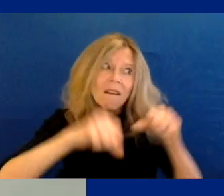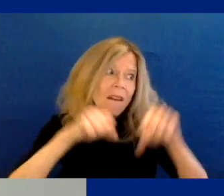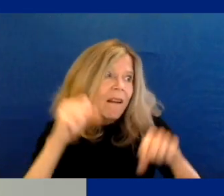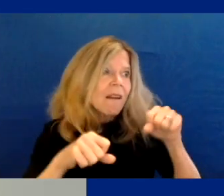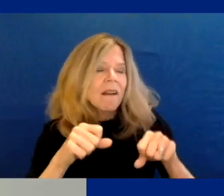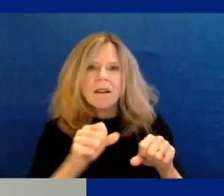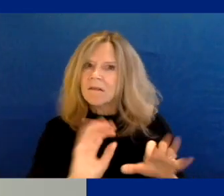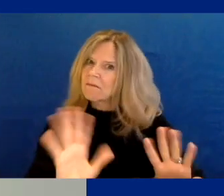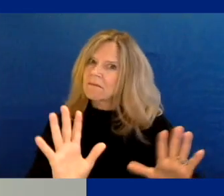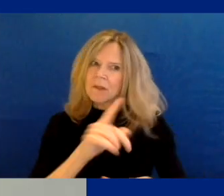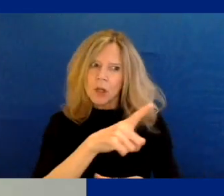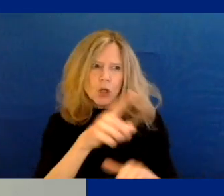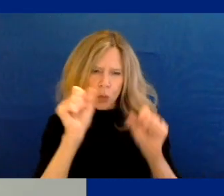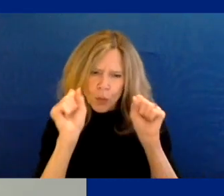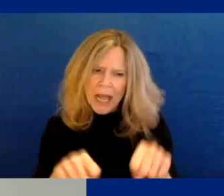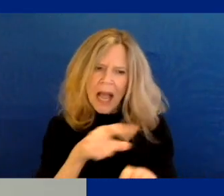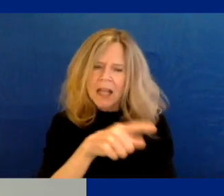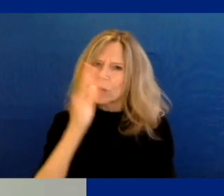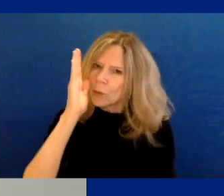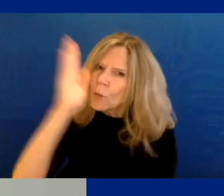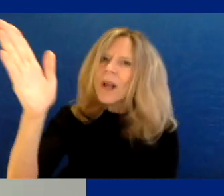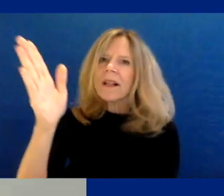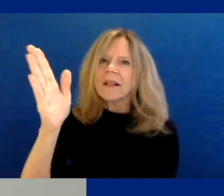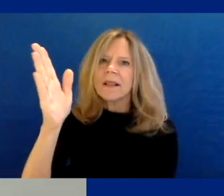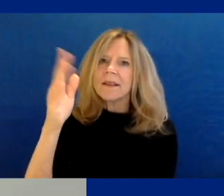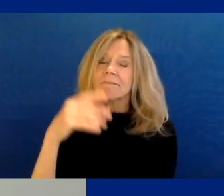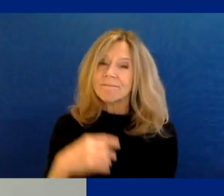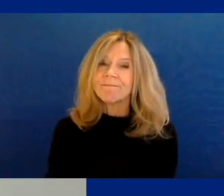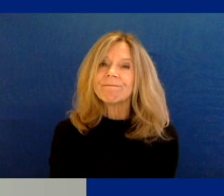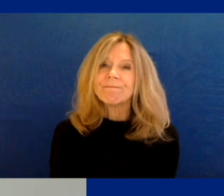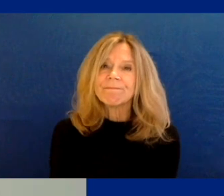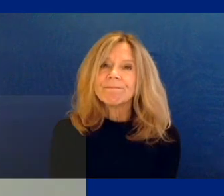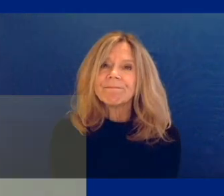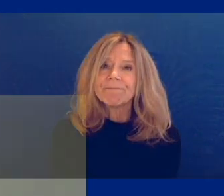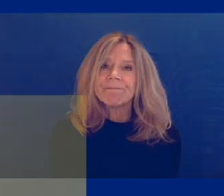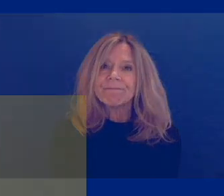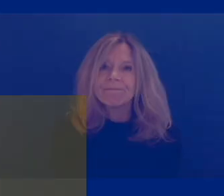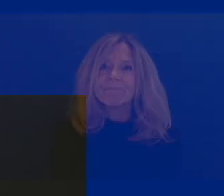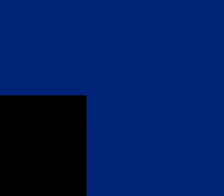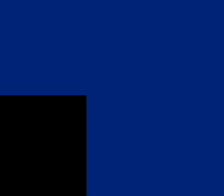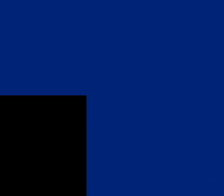I was younger was, it's never, I think I can, but I will.